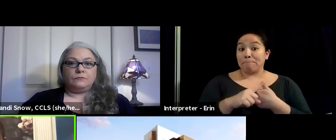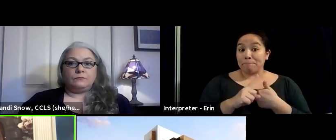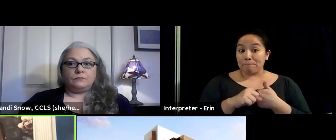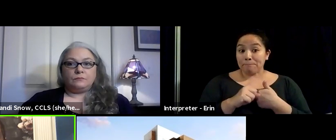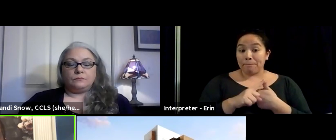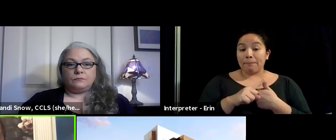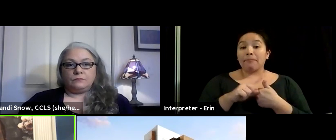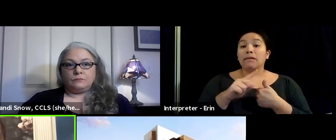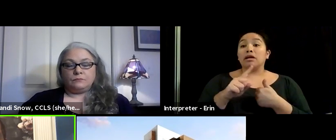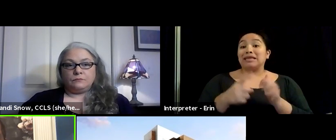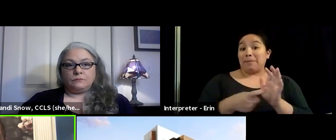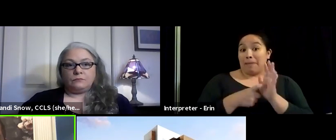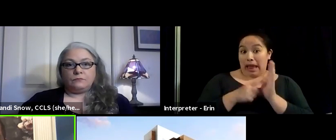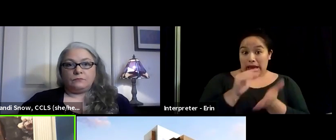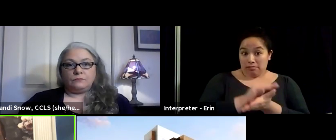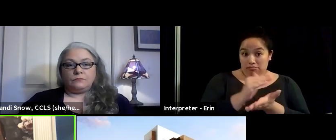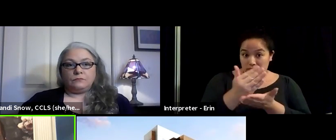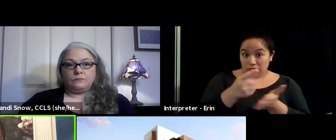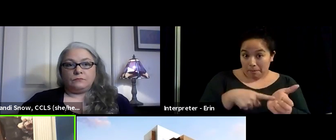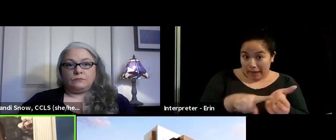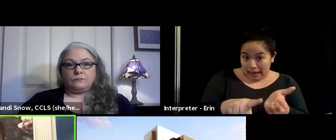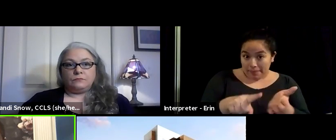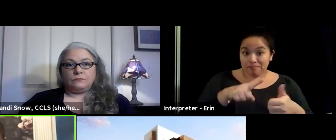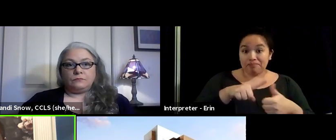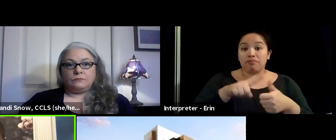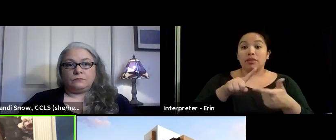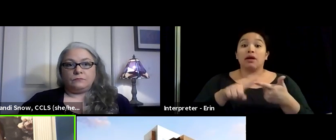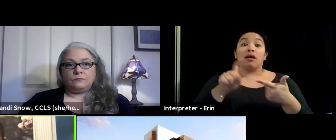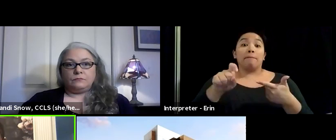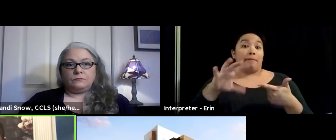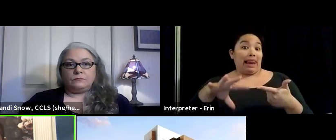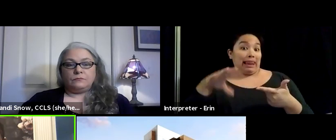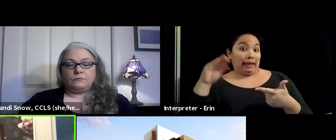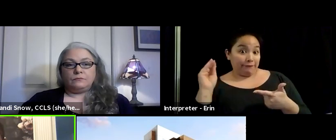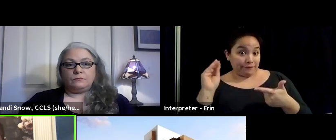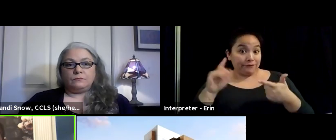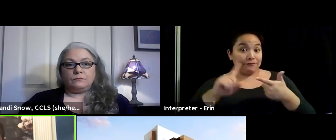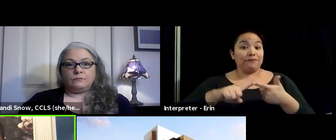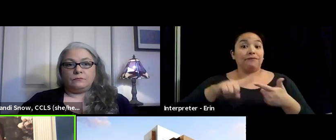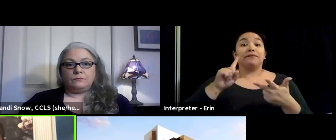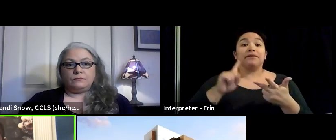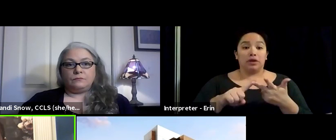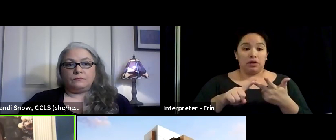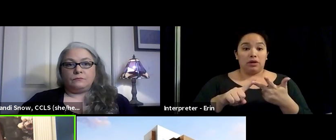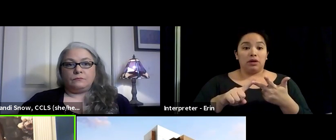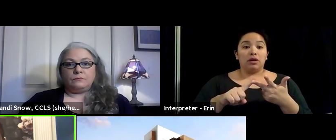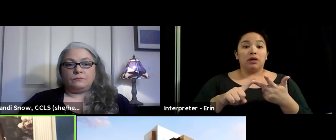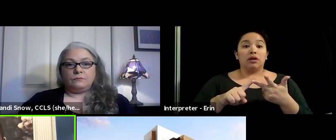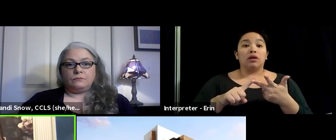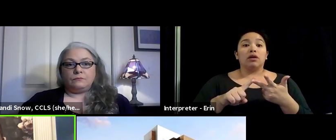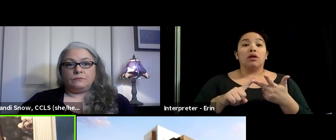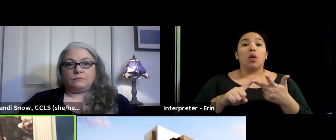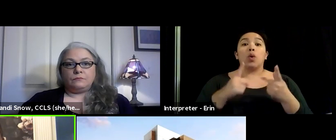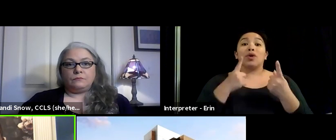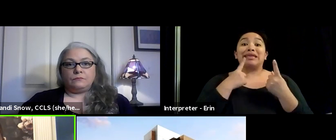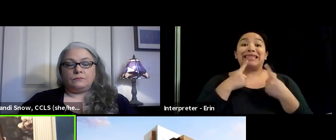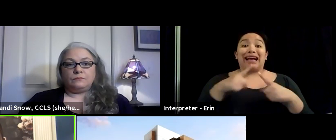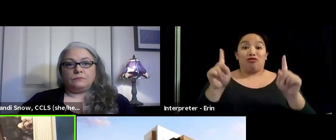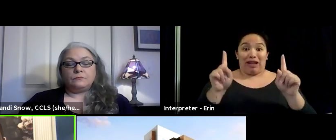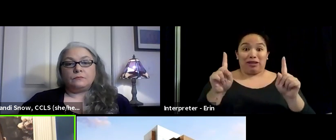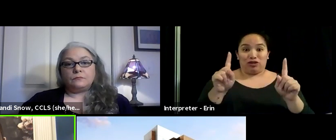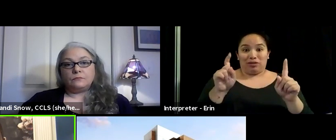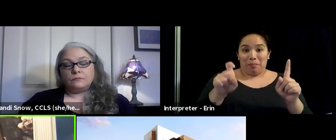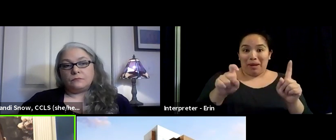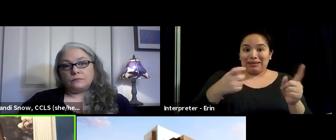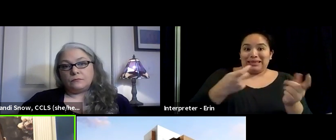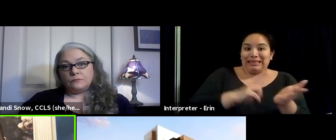the demanded amount. 2, vacate the premises. Or 3, return a declaration to the landlord